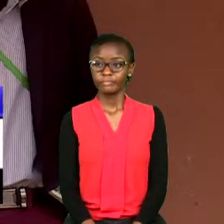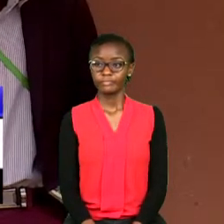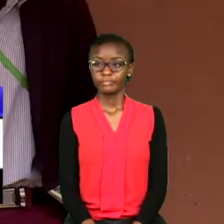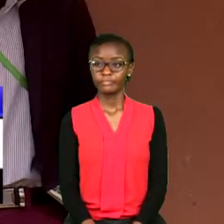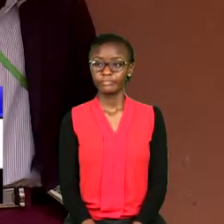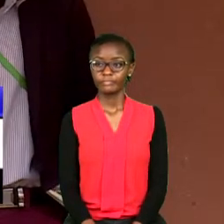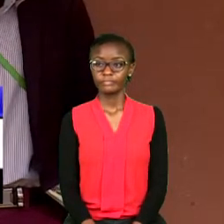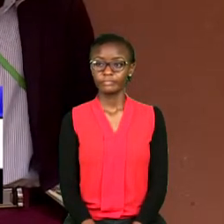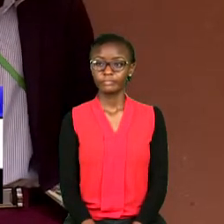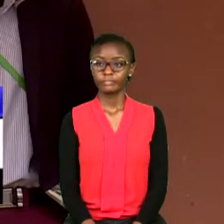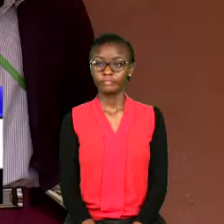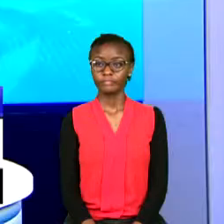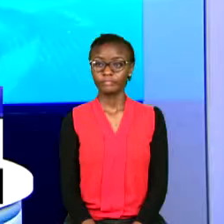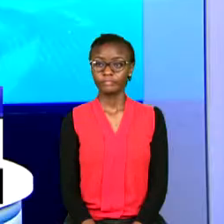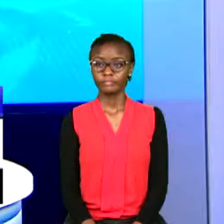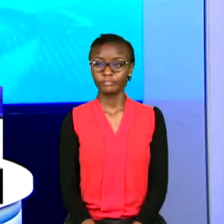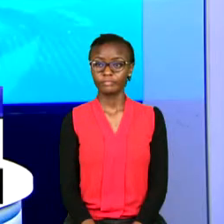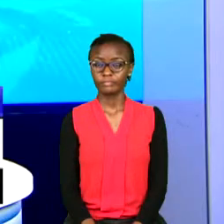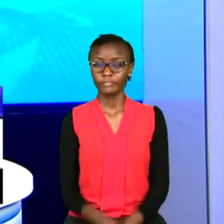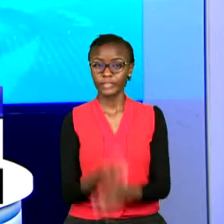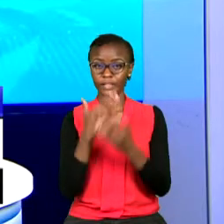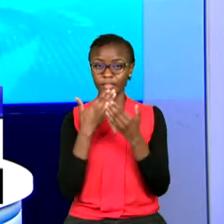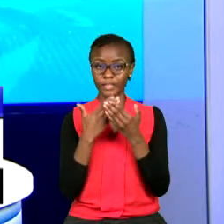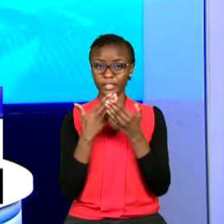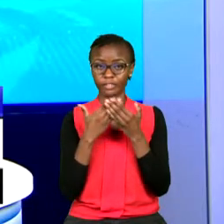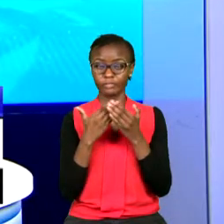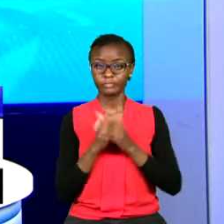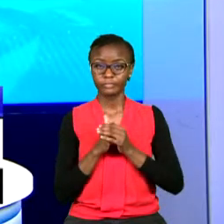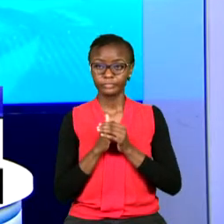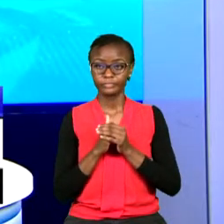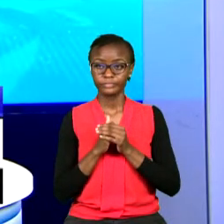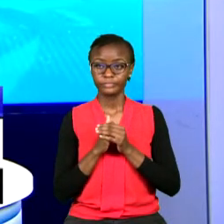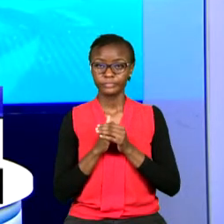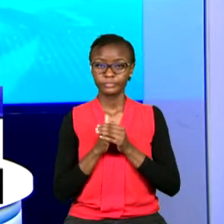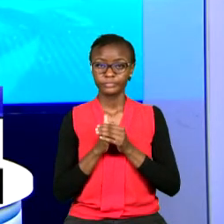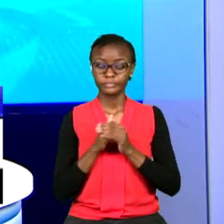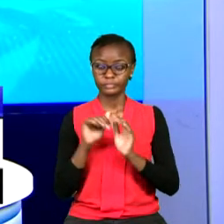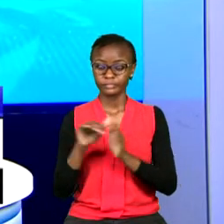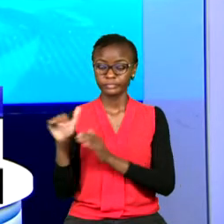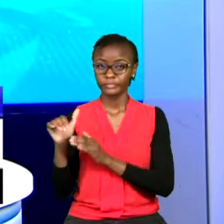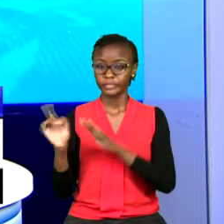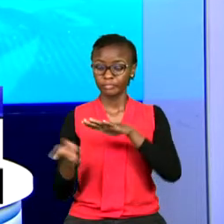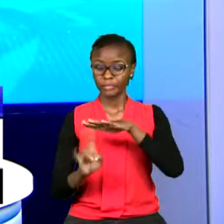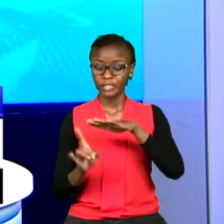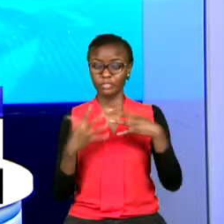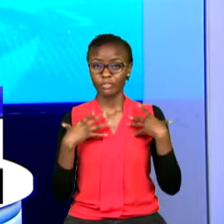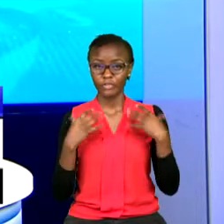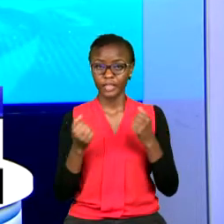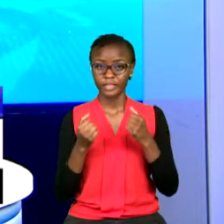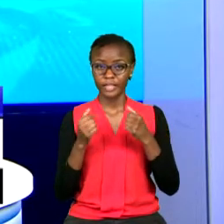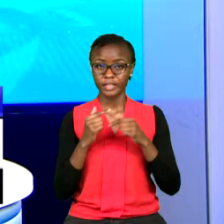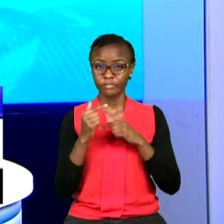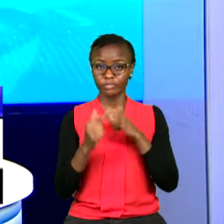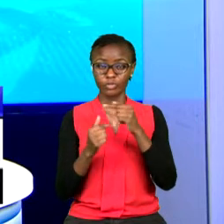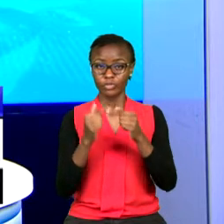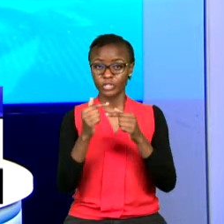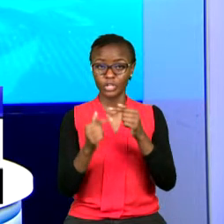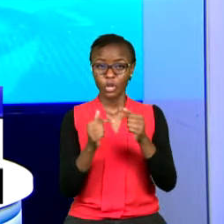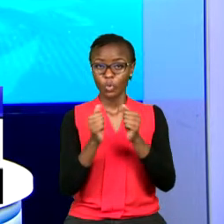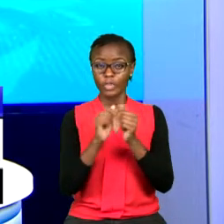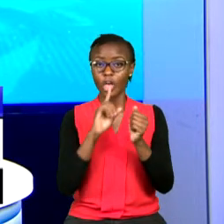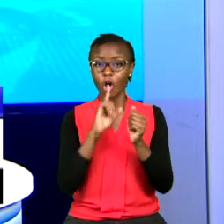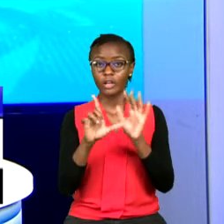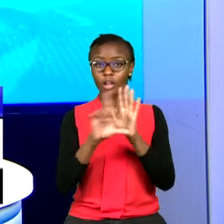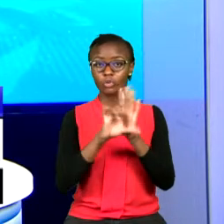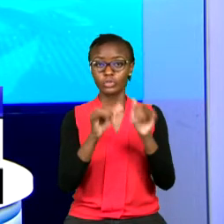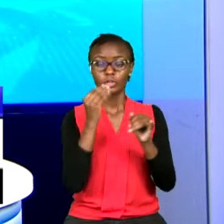Nairobi County. Thank you, Daniel Karaoke, for opening the reports first. The Ministry of Health has extended the dusk to dawn curfew for the